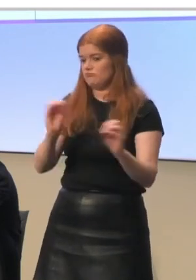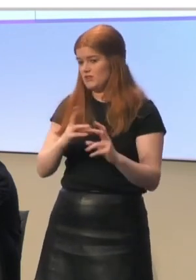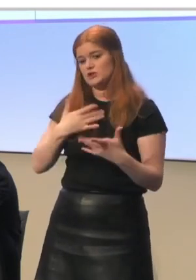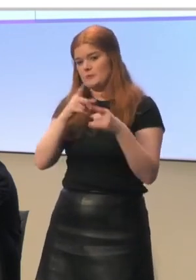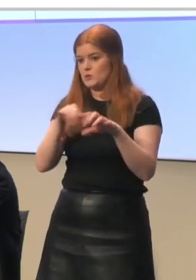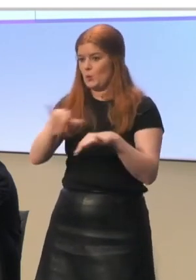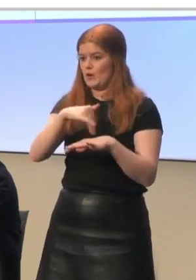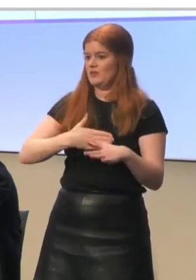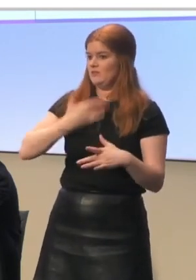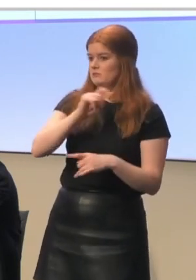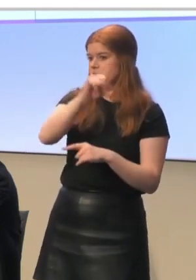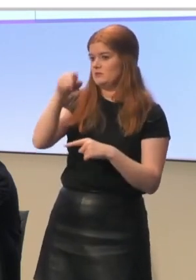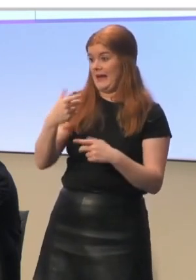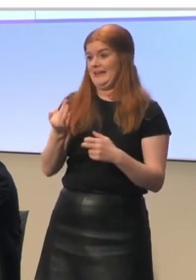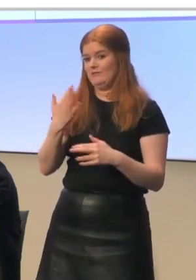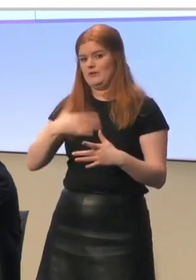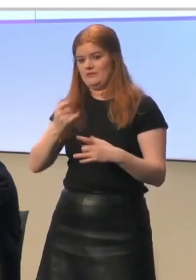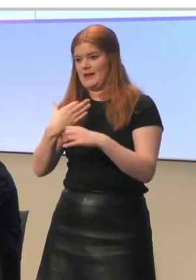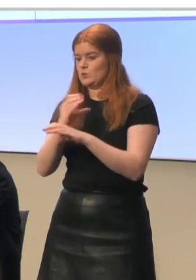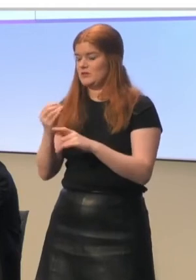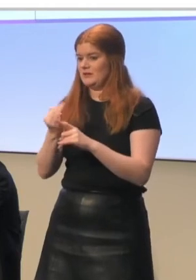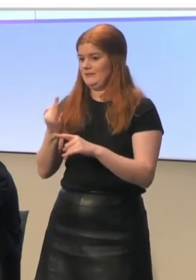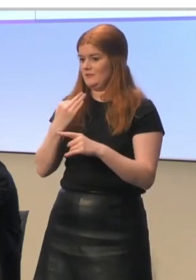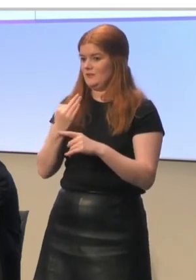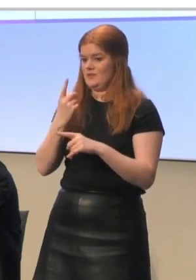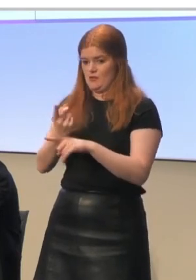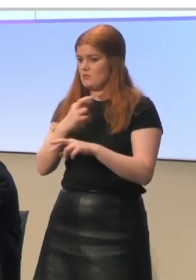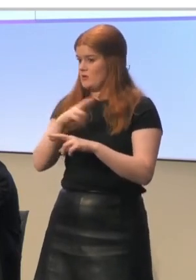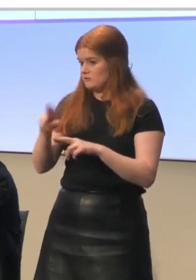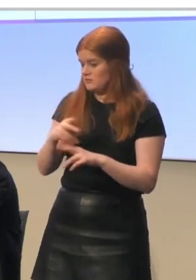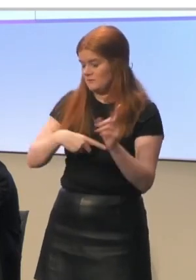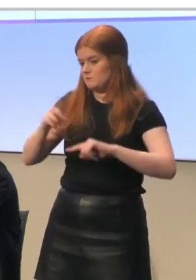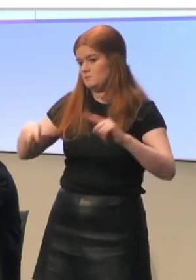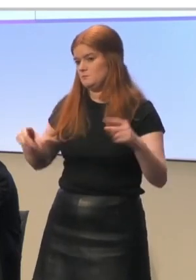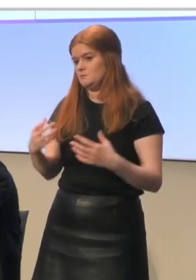on what county you're in, and indeed even within a county, it could vary.